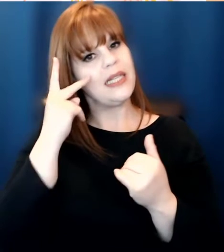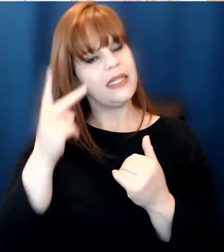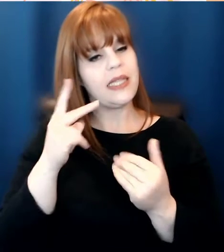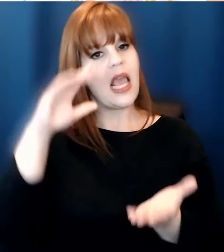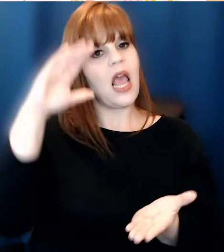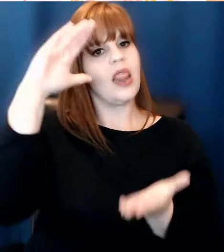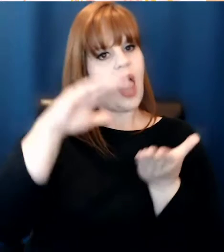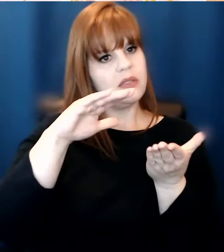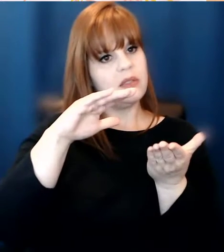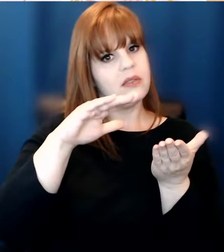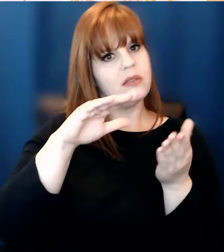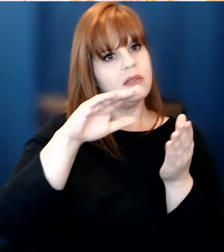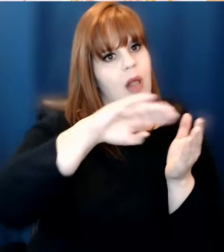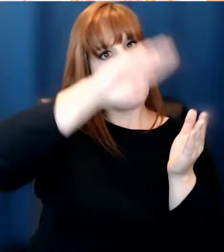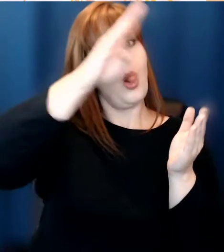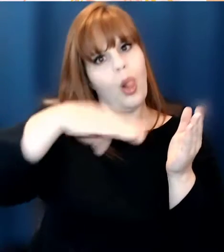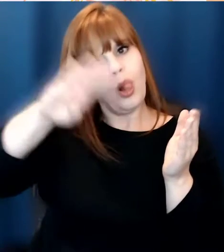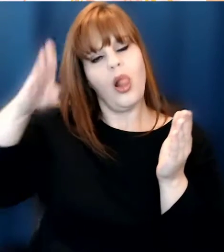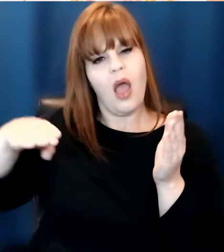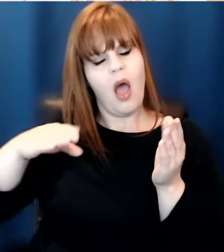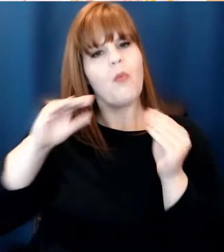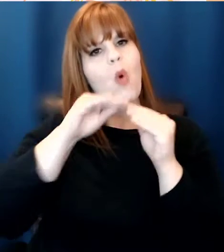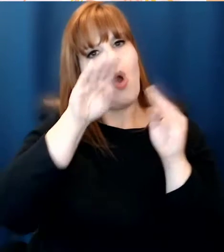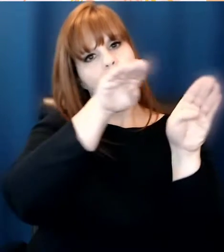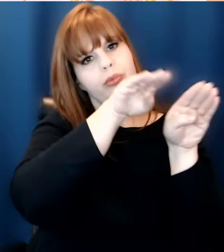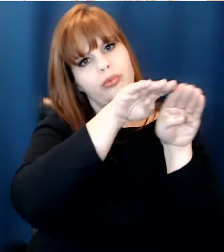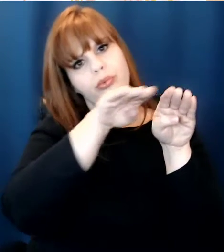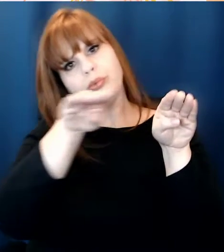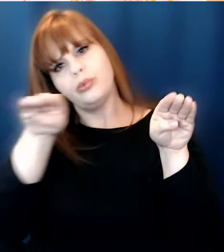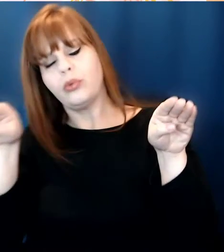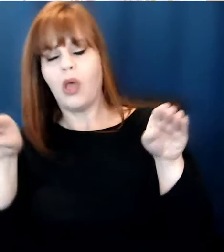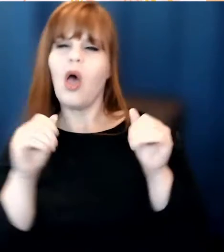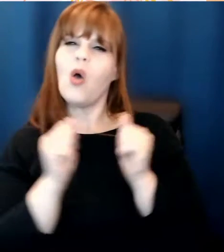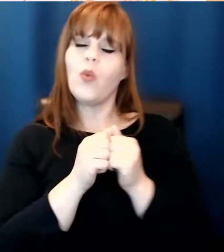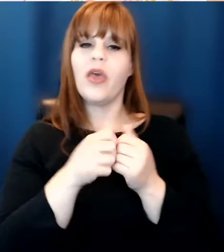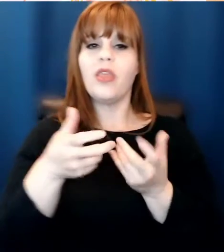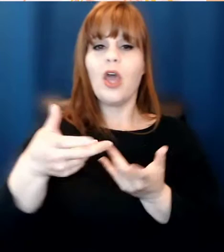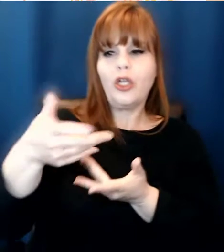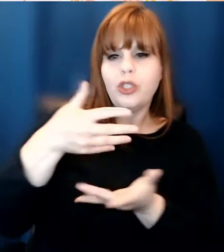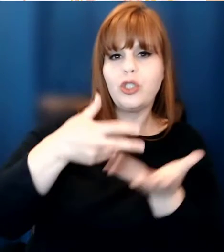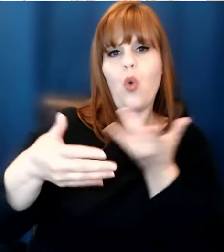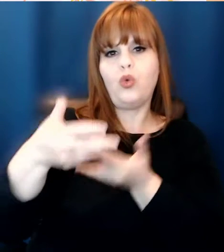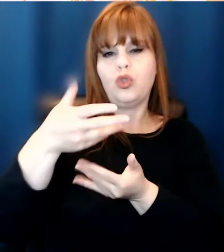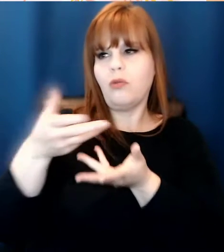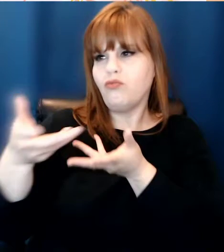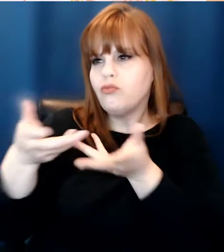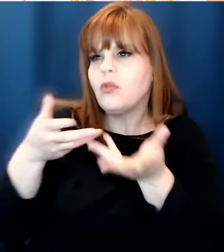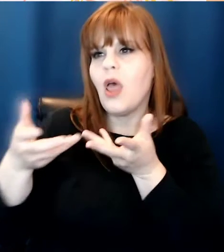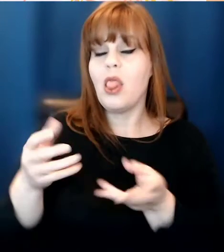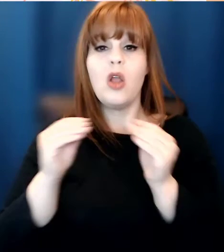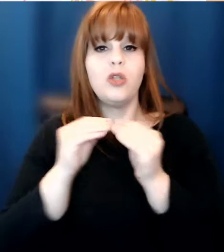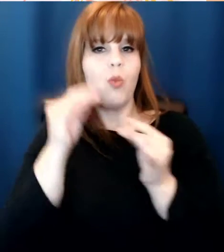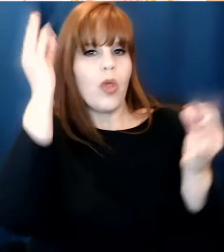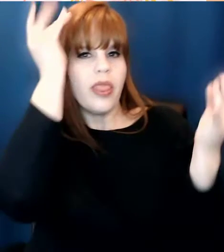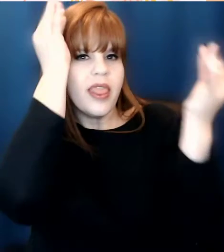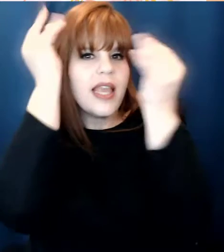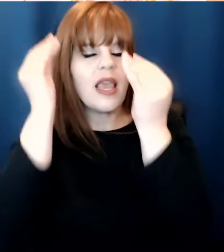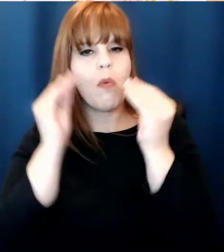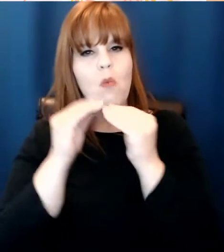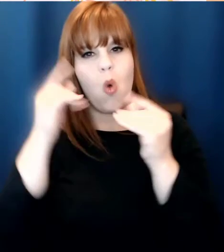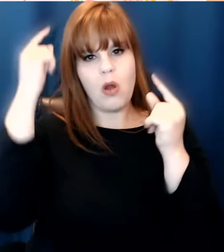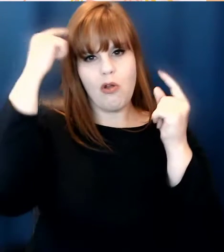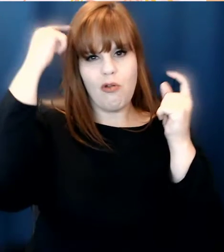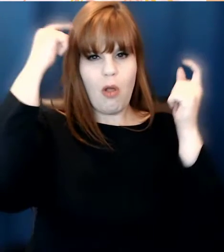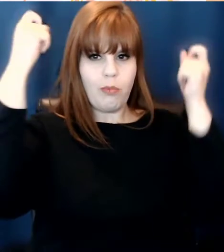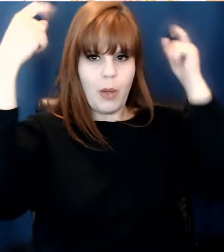curve. Whereas with social interaction, you'd do a lot more thinking, and need to be a lot more neurological activity.